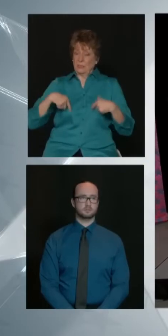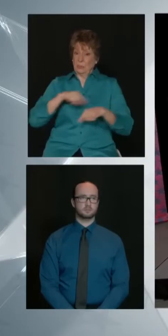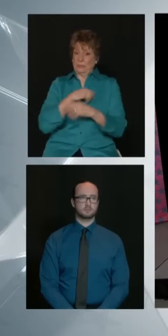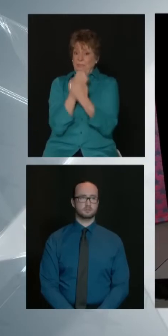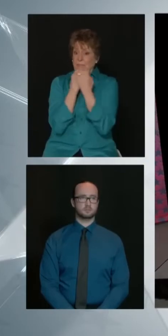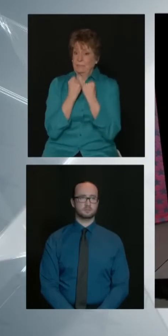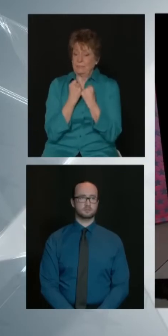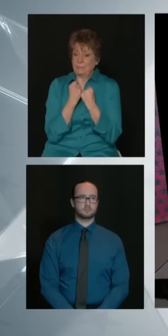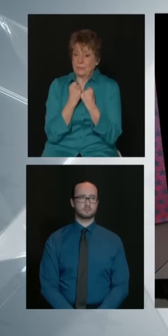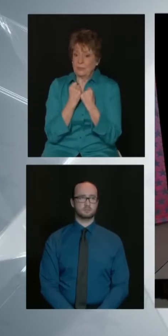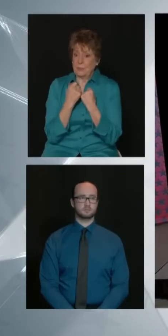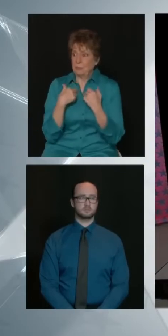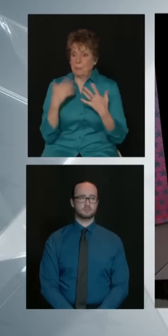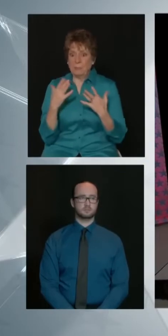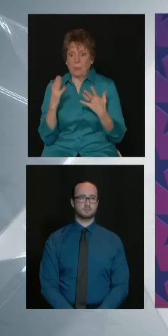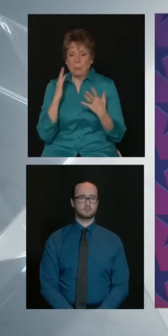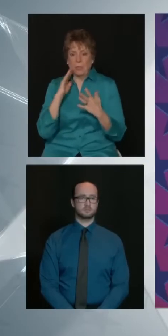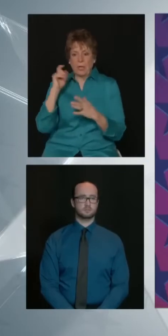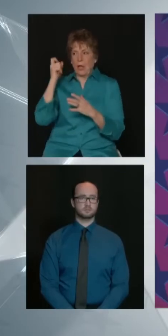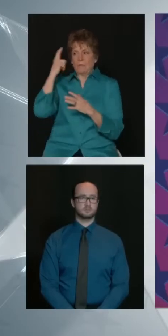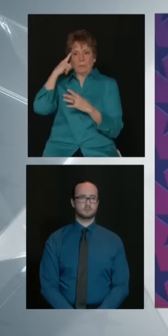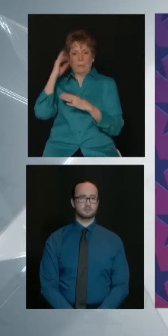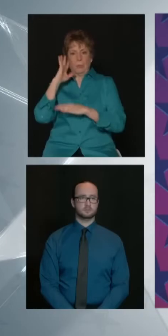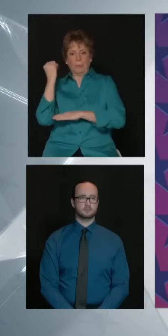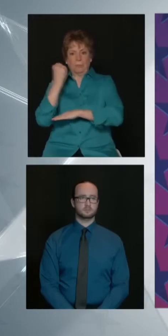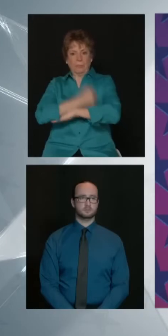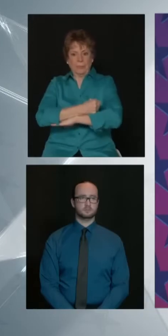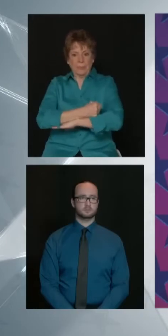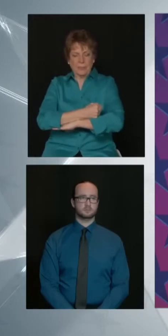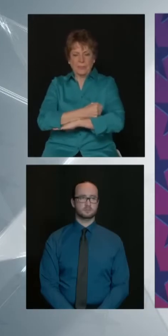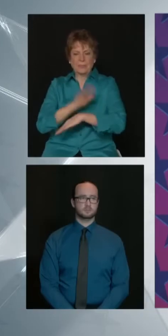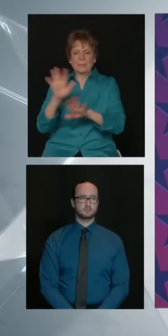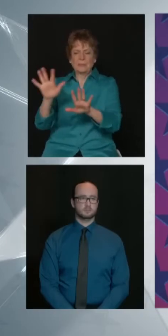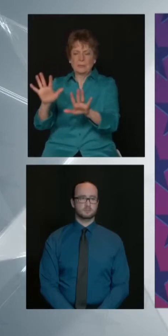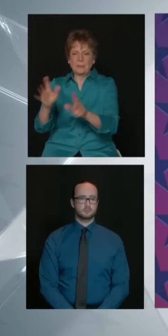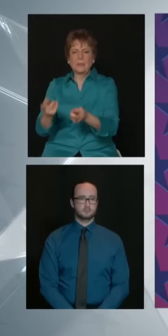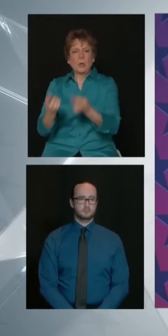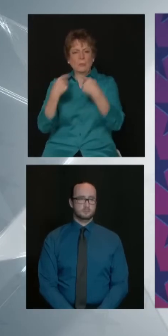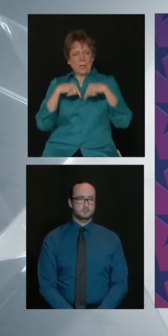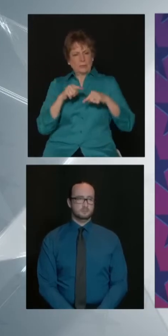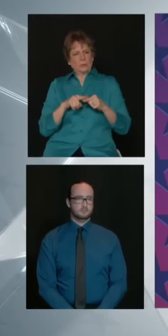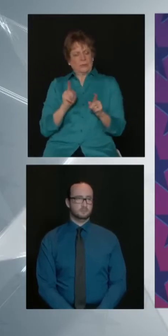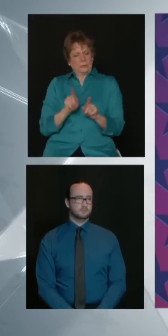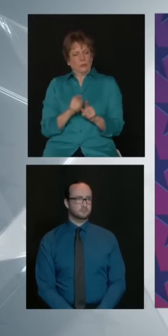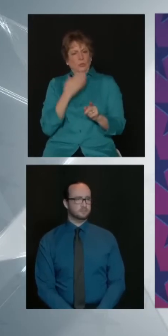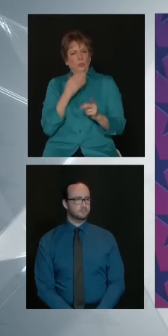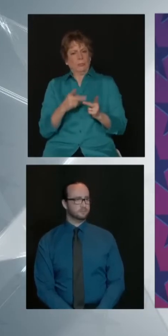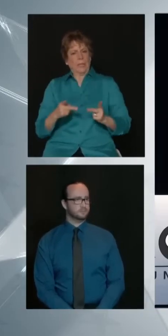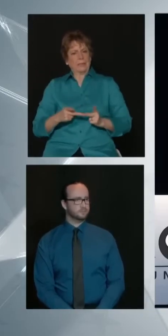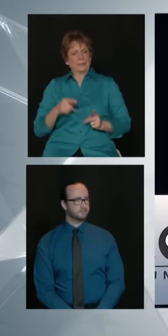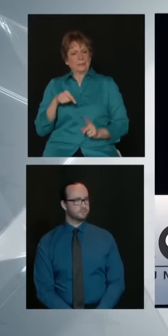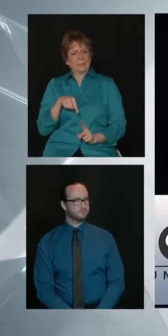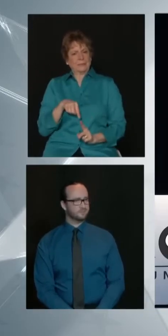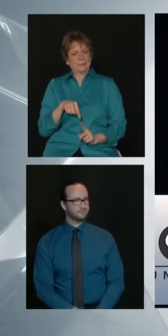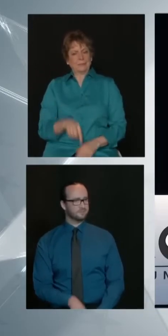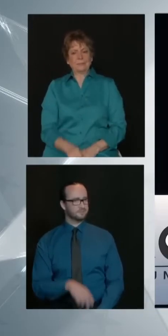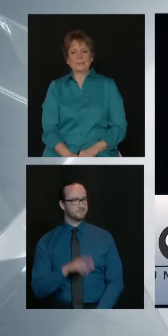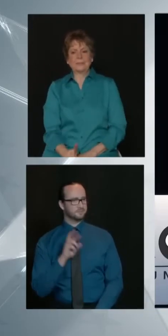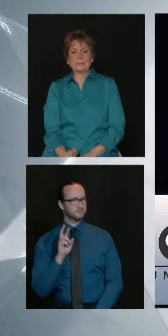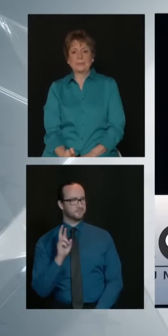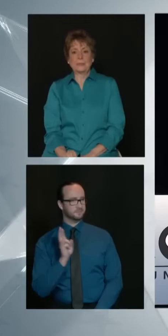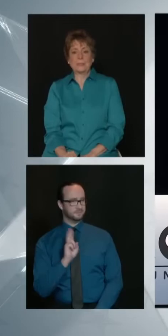better place. All right. Like, you want to talk about the military aspect of what you said. Yeah, there's a reason. 57% of the veterans in Arizona are supporting me right